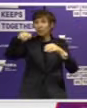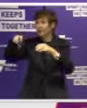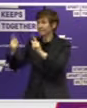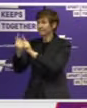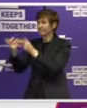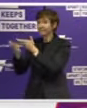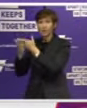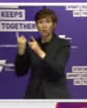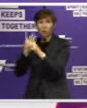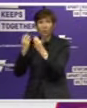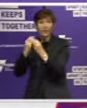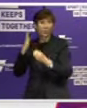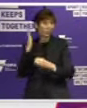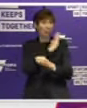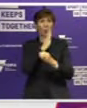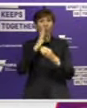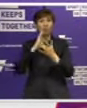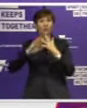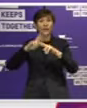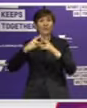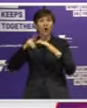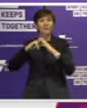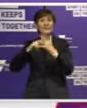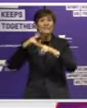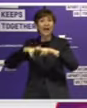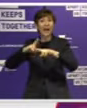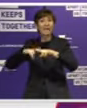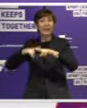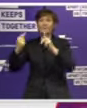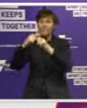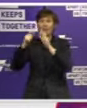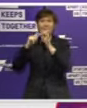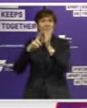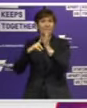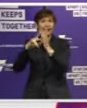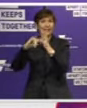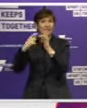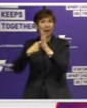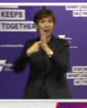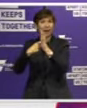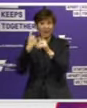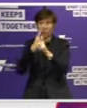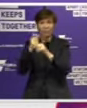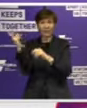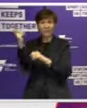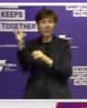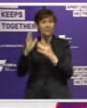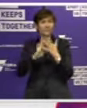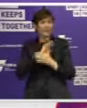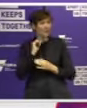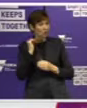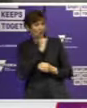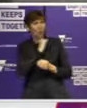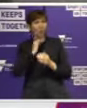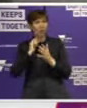spoke to Simon Femister. I'm asking you again, surely your Chief of Staff, who has not